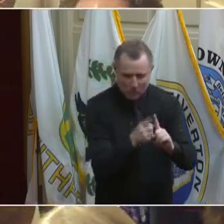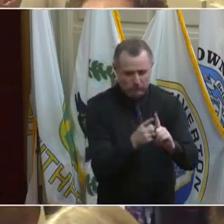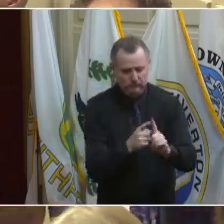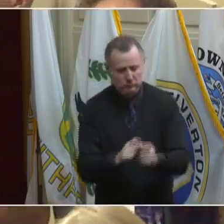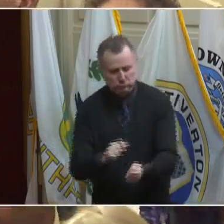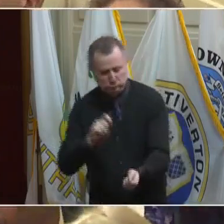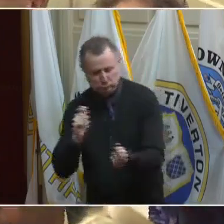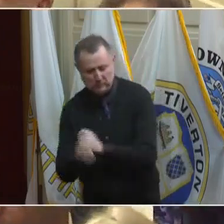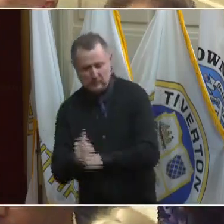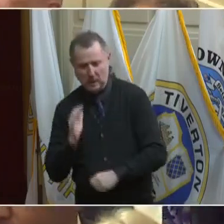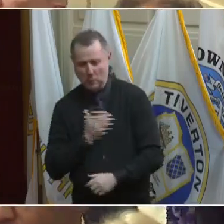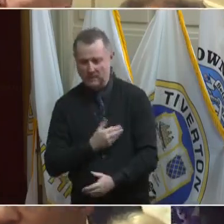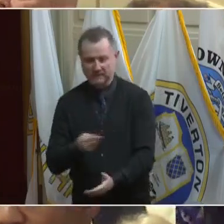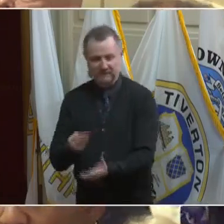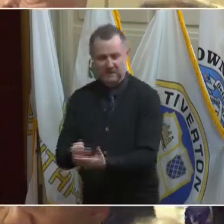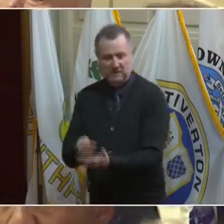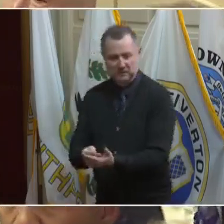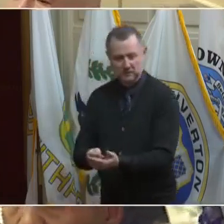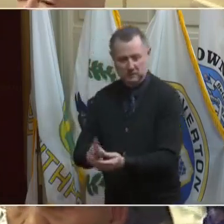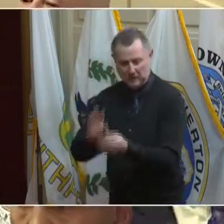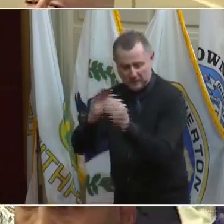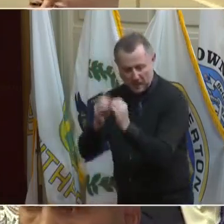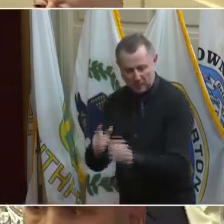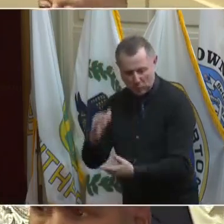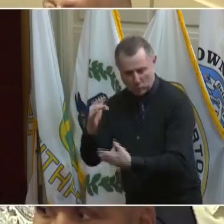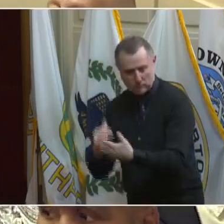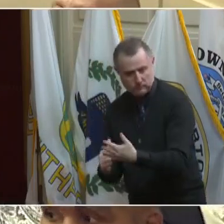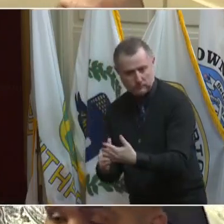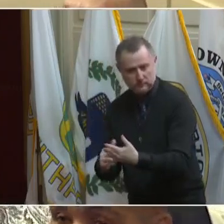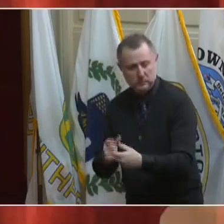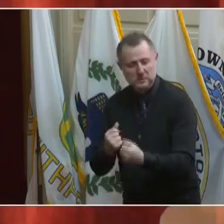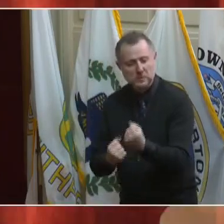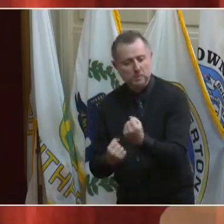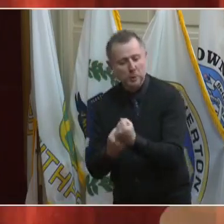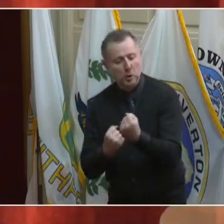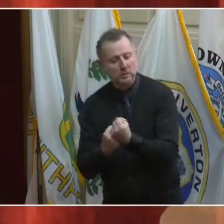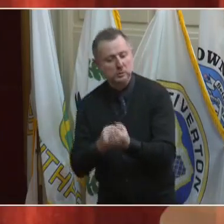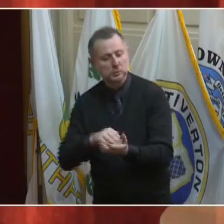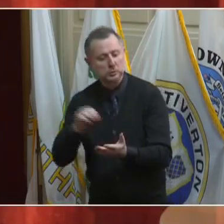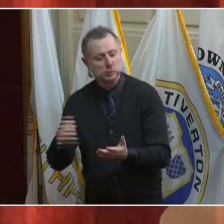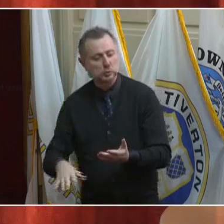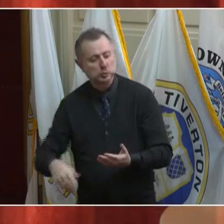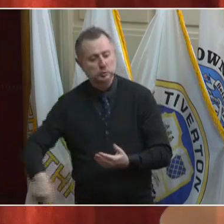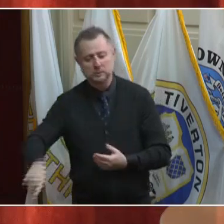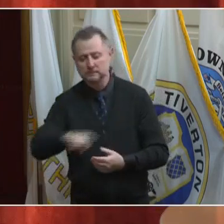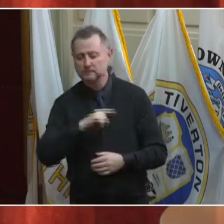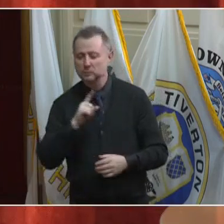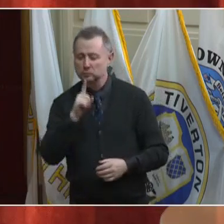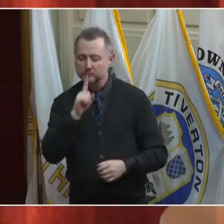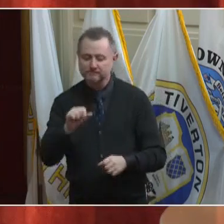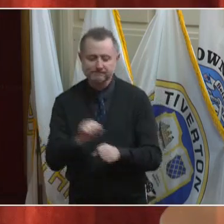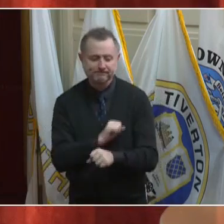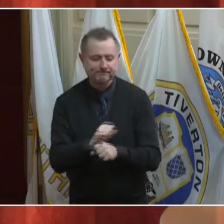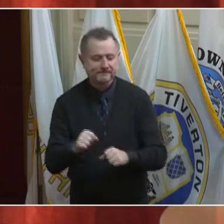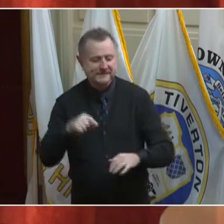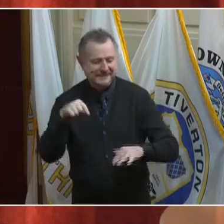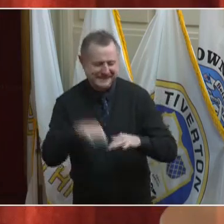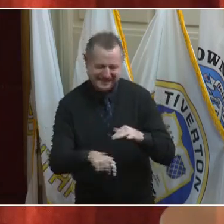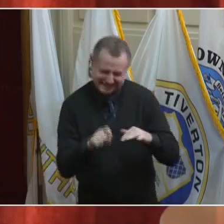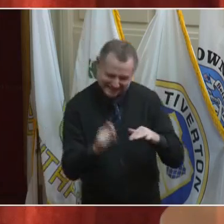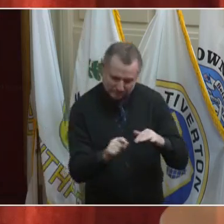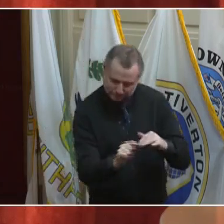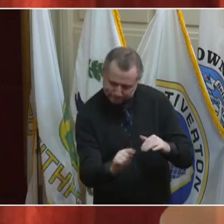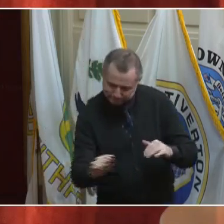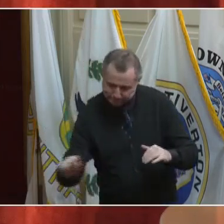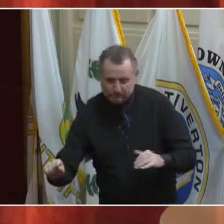improve outcomes and support students with greater needs. The budget that I will send to the General Assembly will